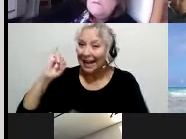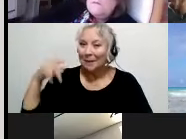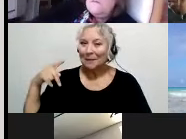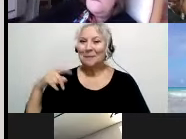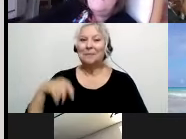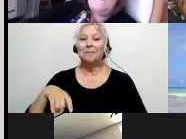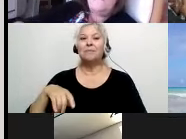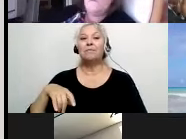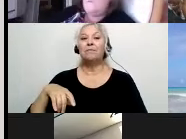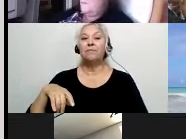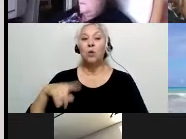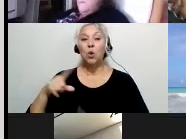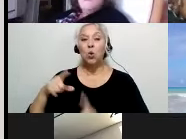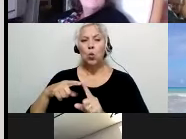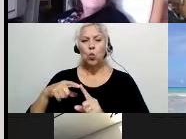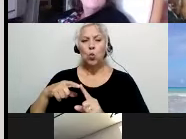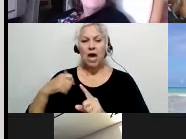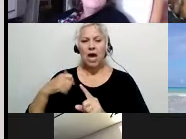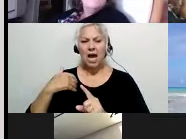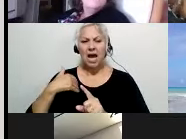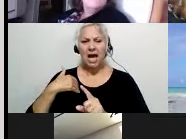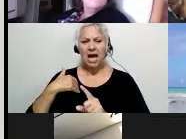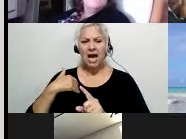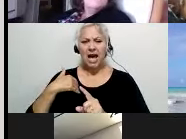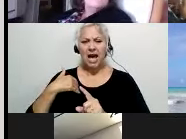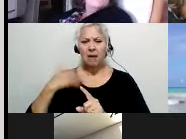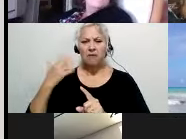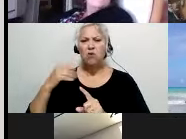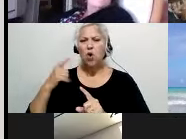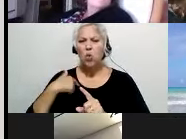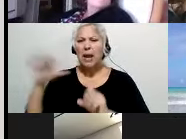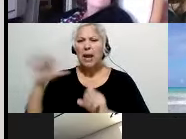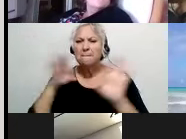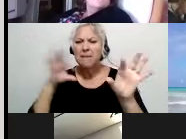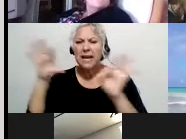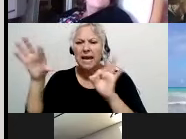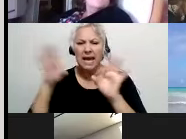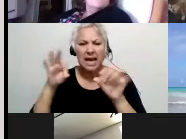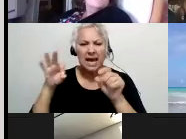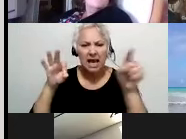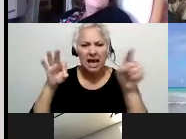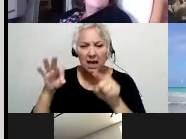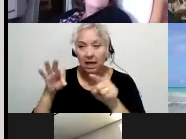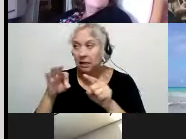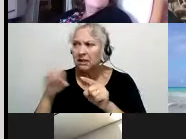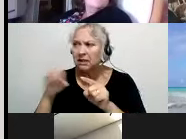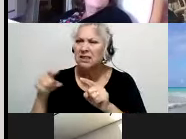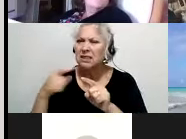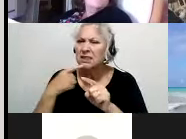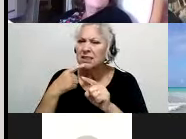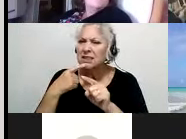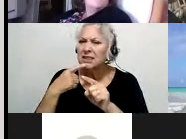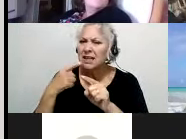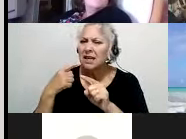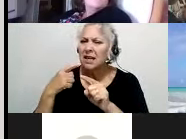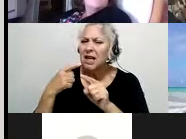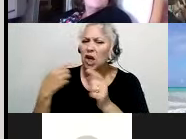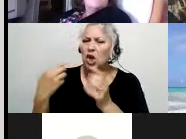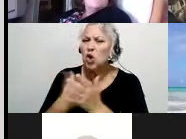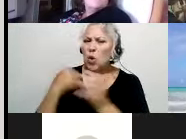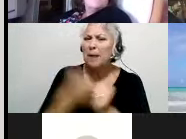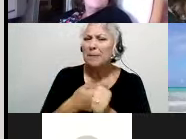When we had C's, we were able to pick courses, and we're working towards that right now. Isn't that right, Lori? There's a new